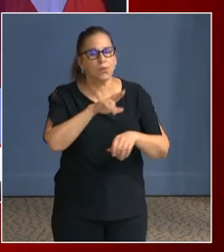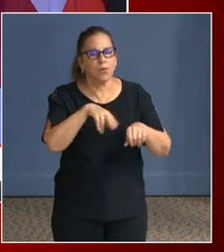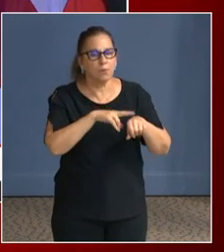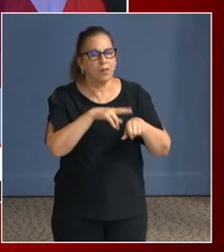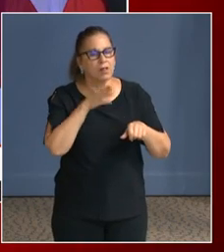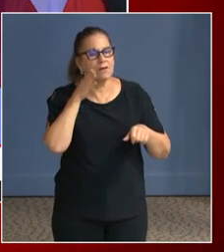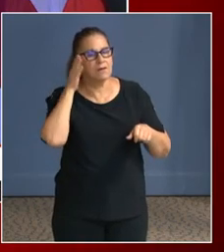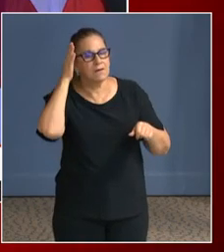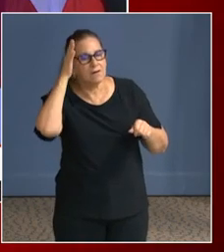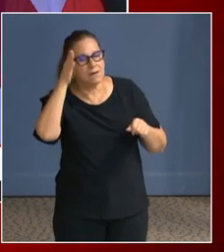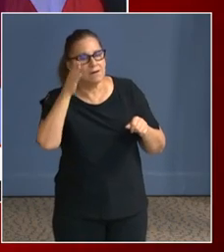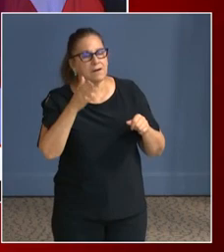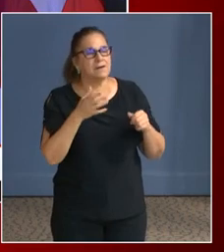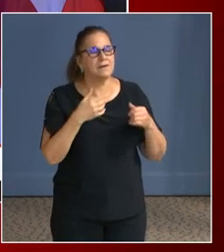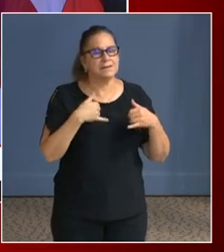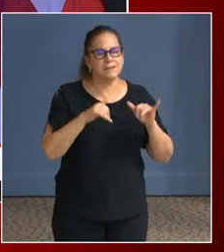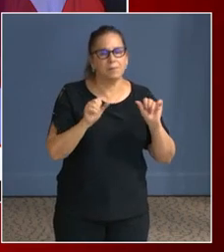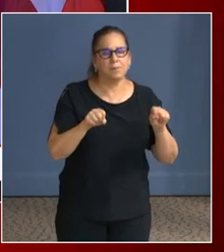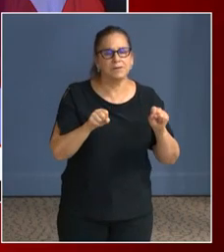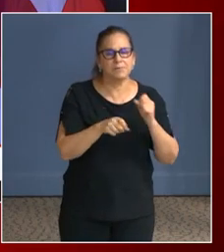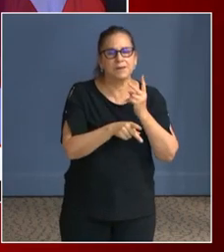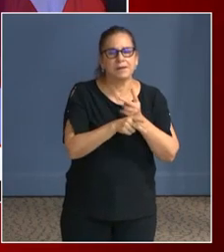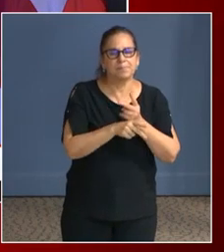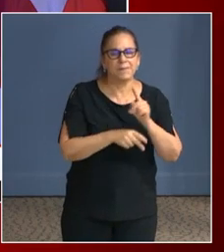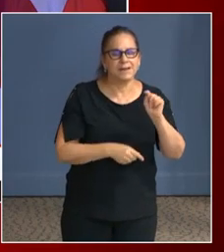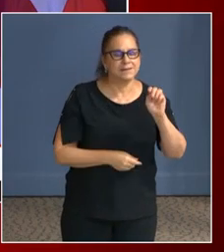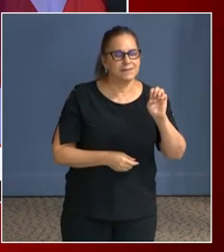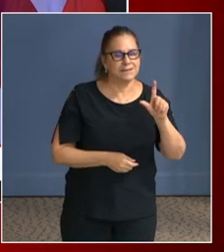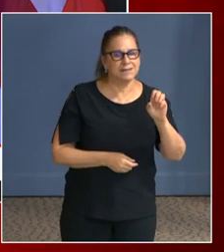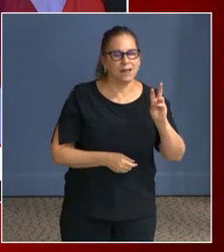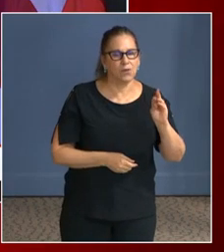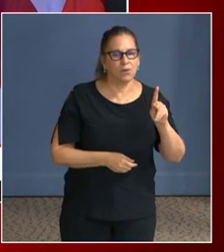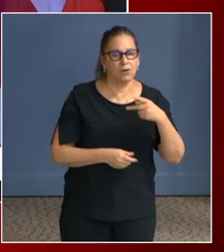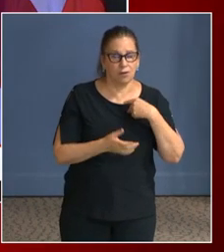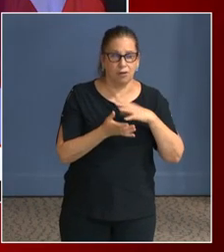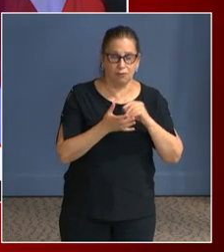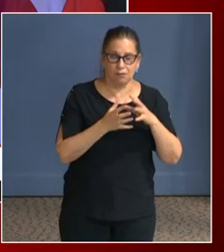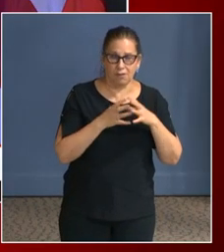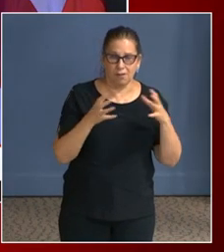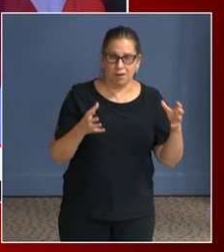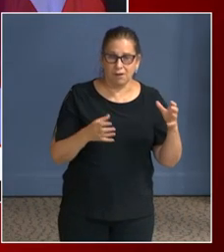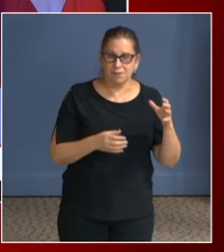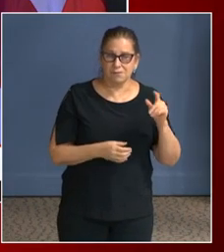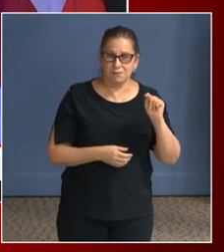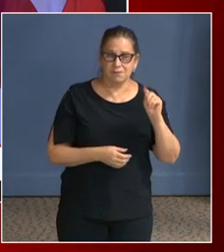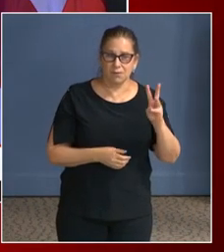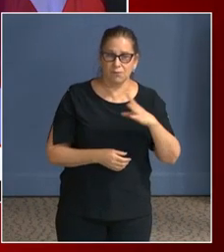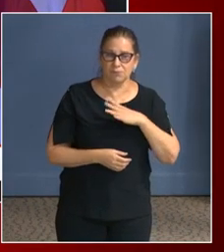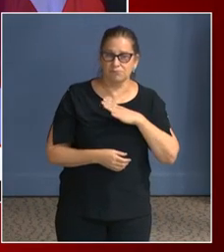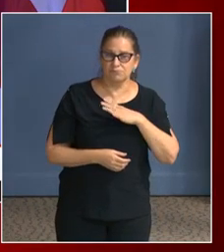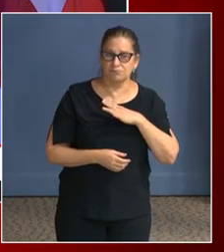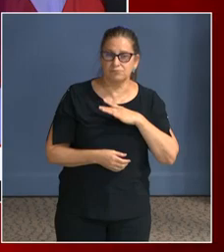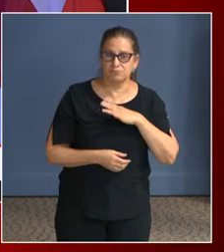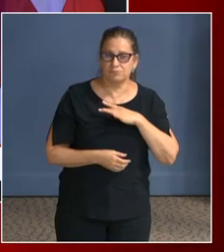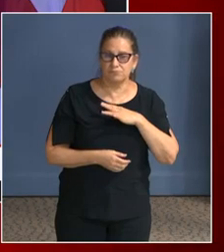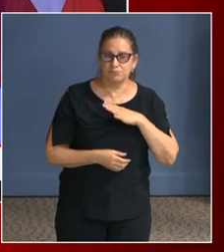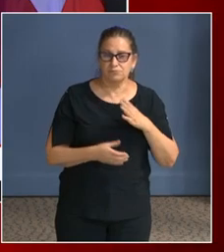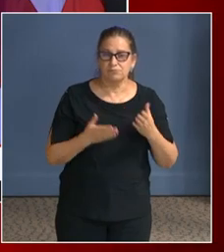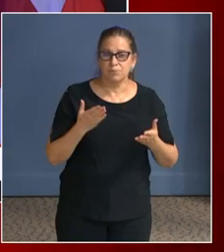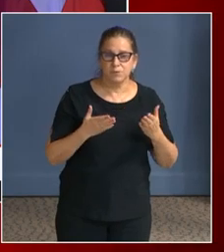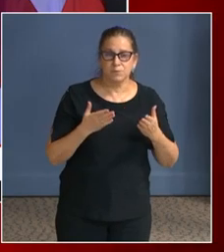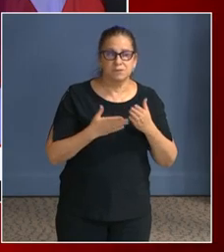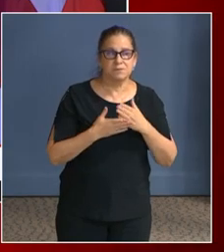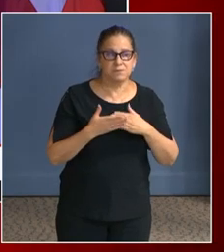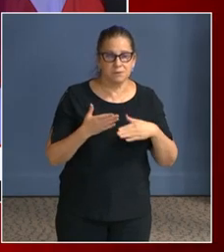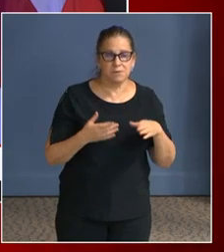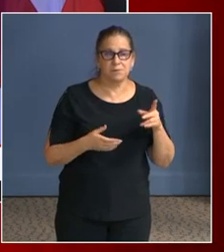this telework posture. So I would anticipate that we're going to work some versions of